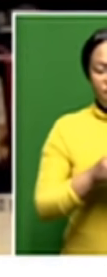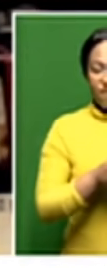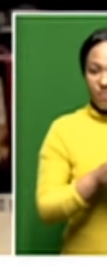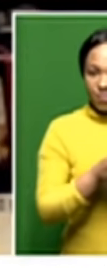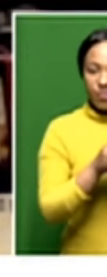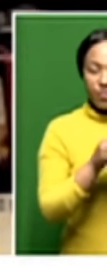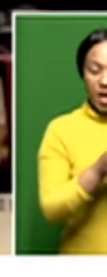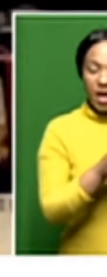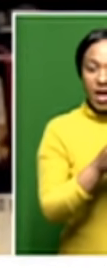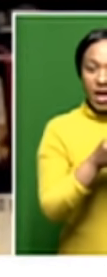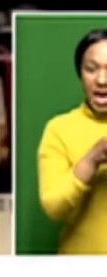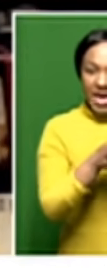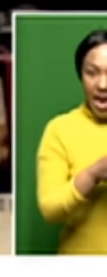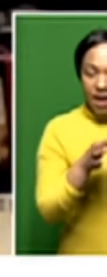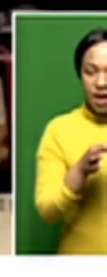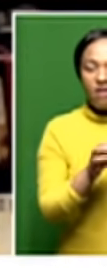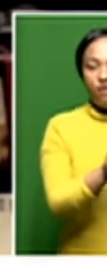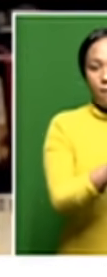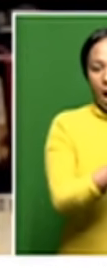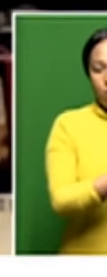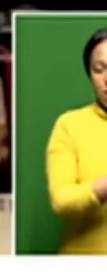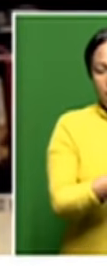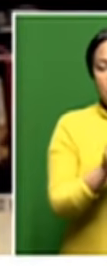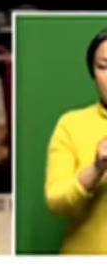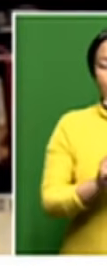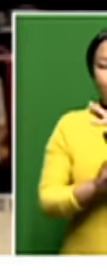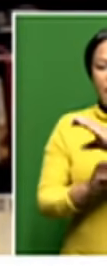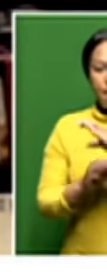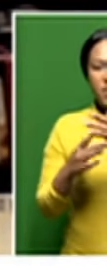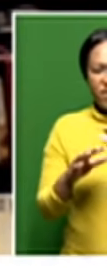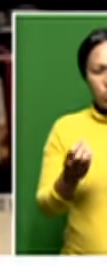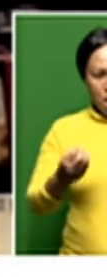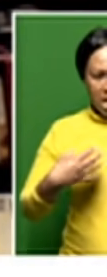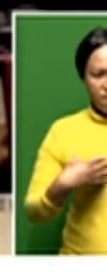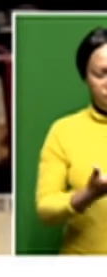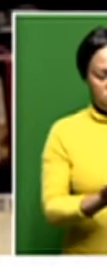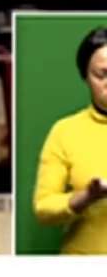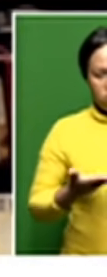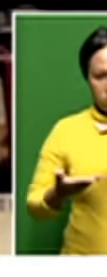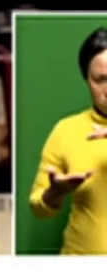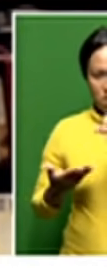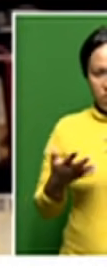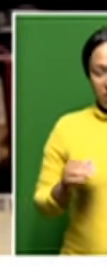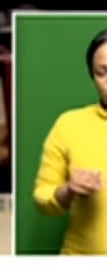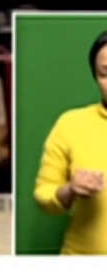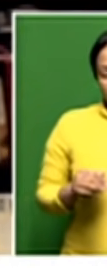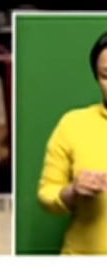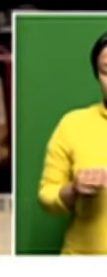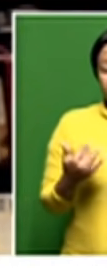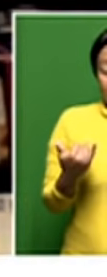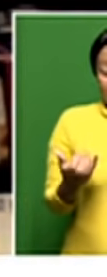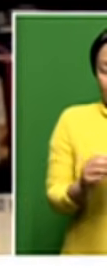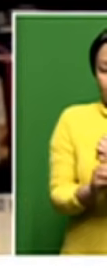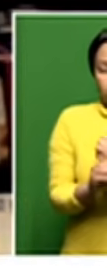from Gauteng and in the Western Cape. So we've now